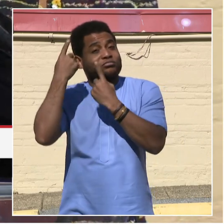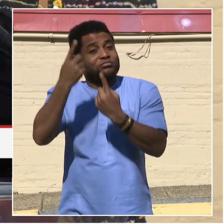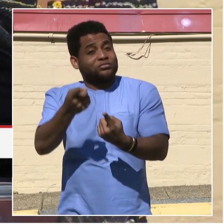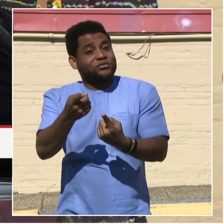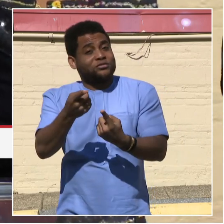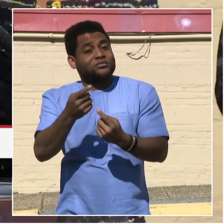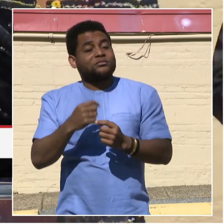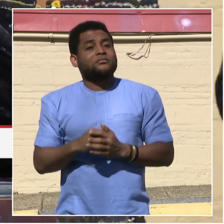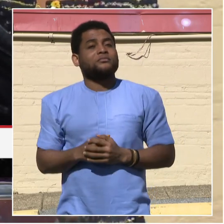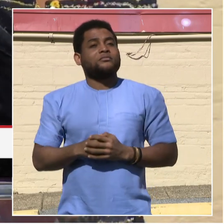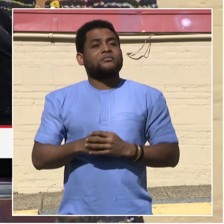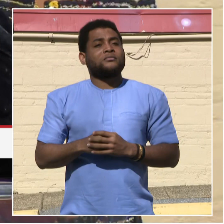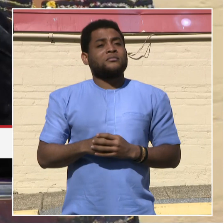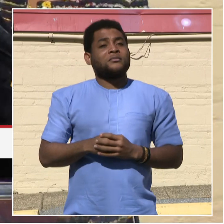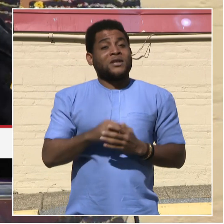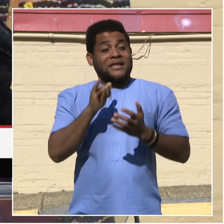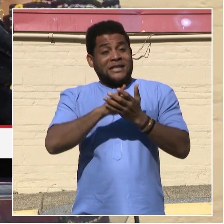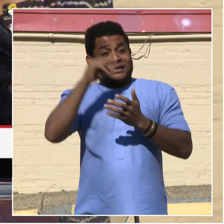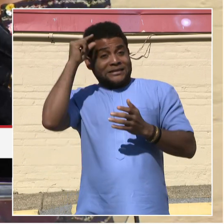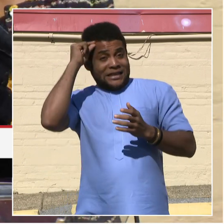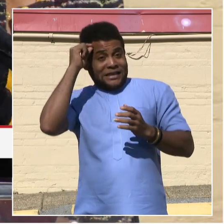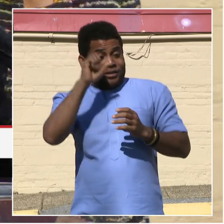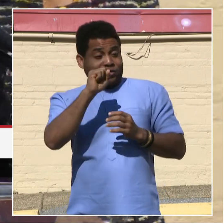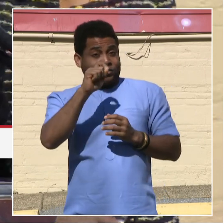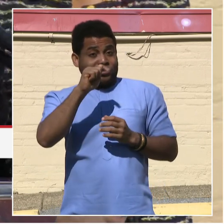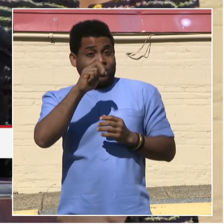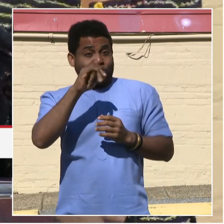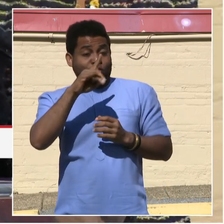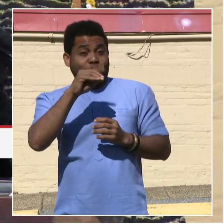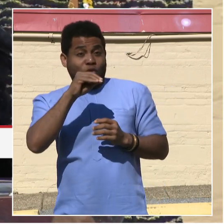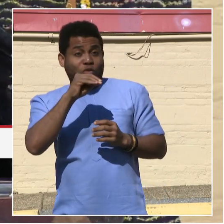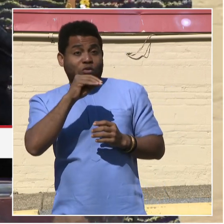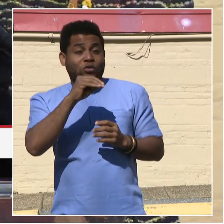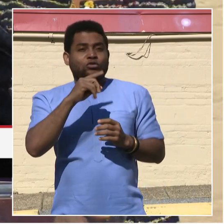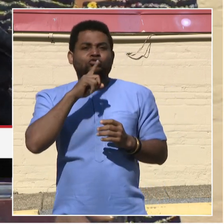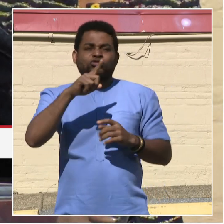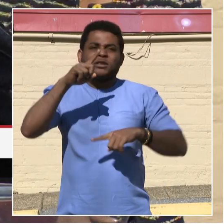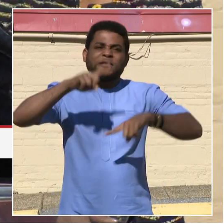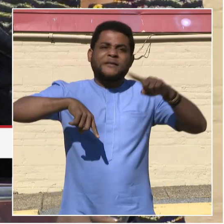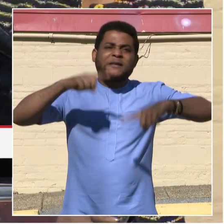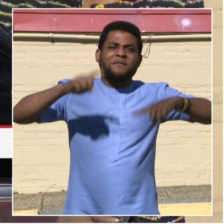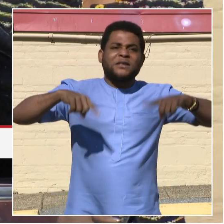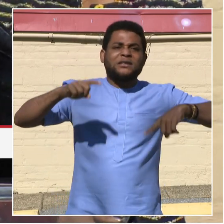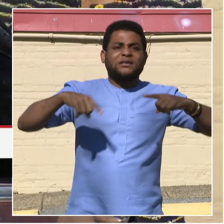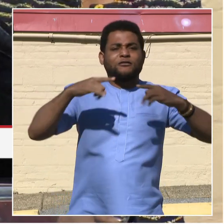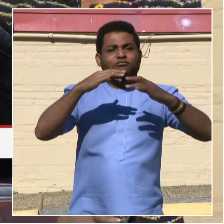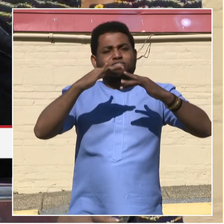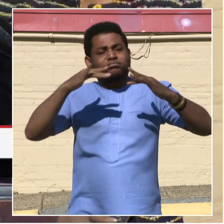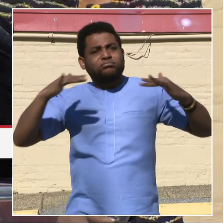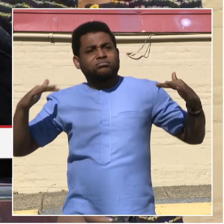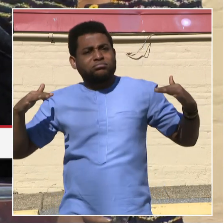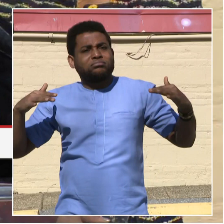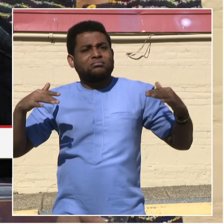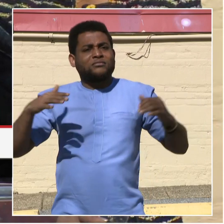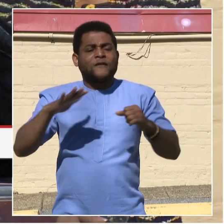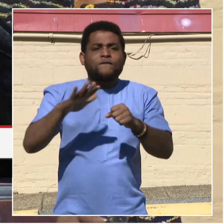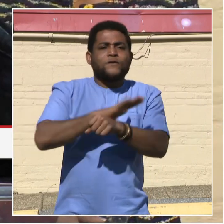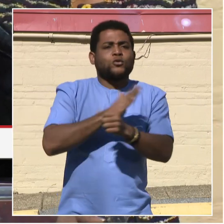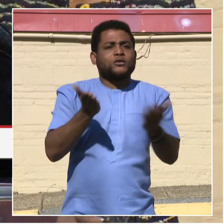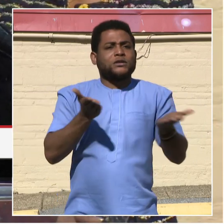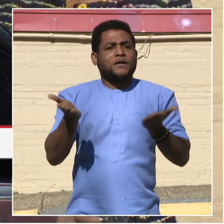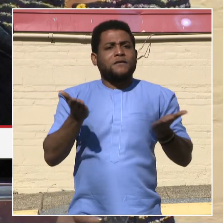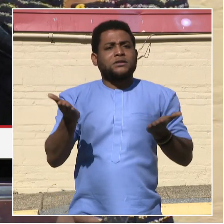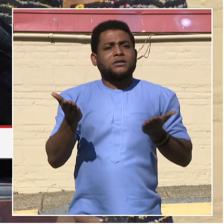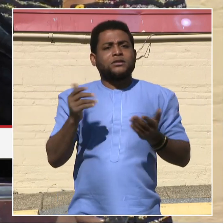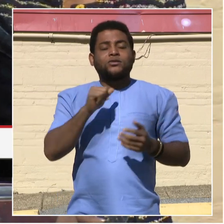Tsunami Hair Studio is a diverse, full-service salon where not only God